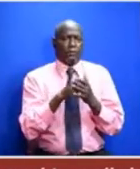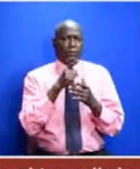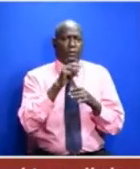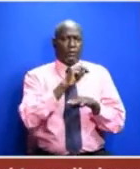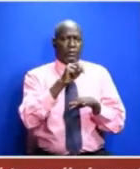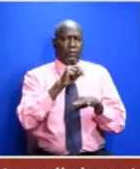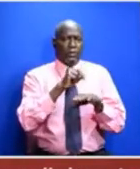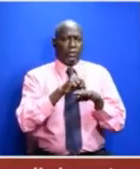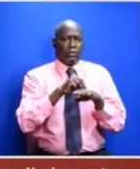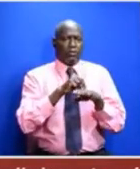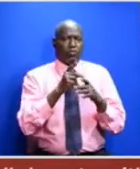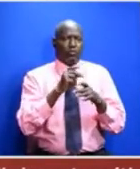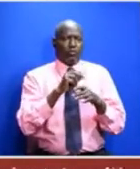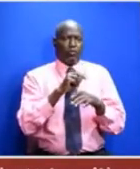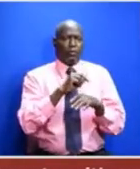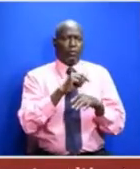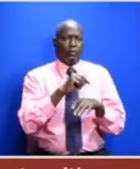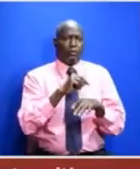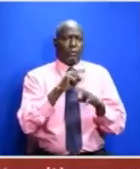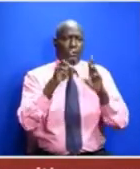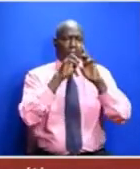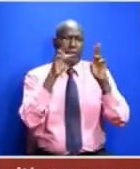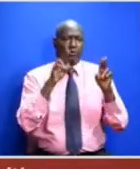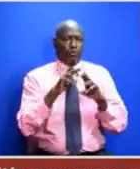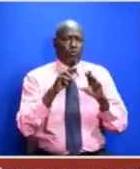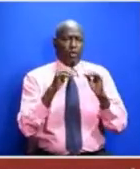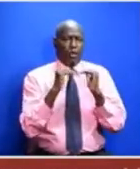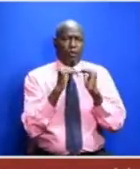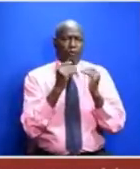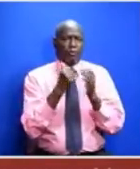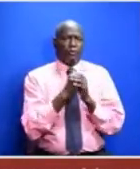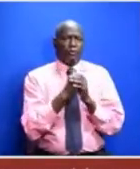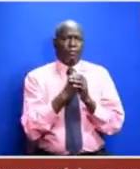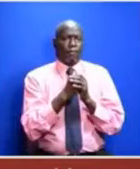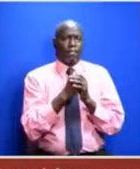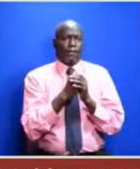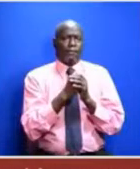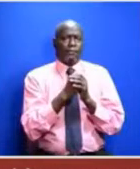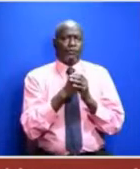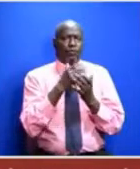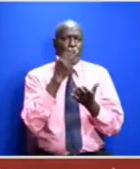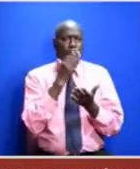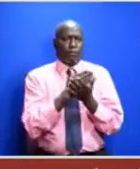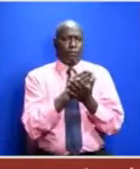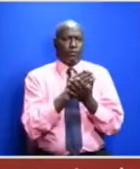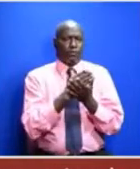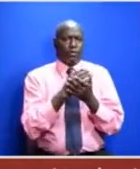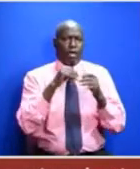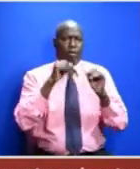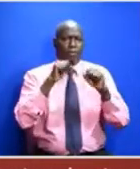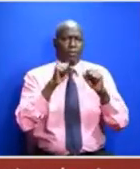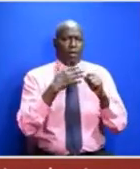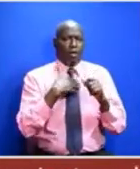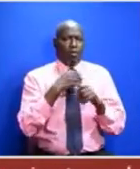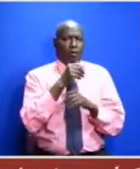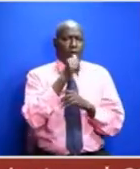and international level. In recognition and confirmation of the ability of our artisans, who are